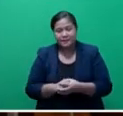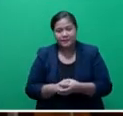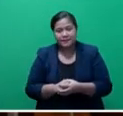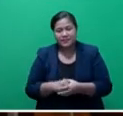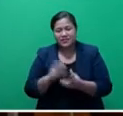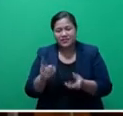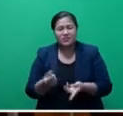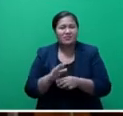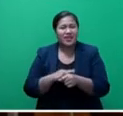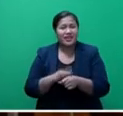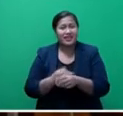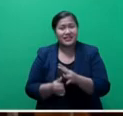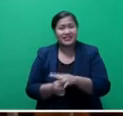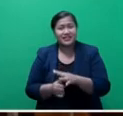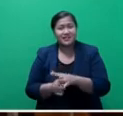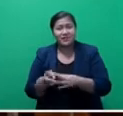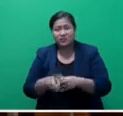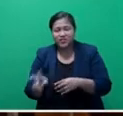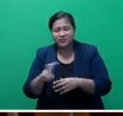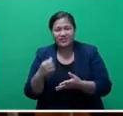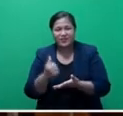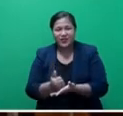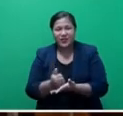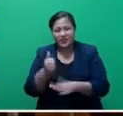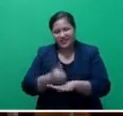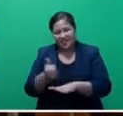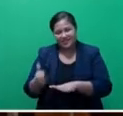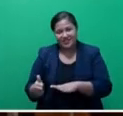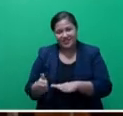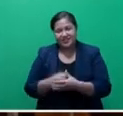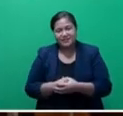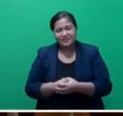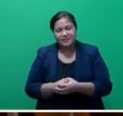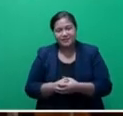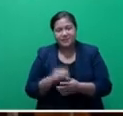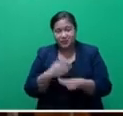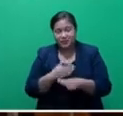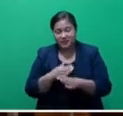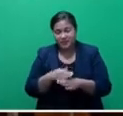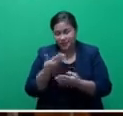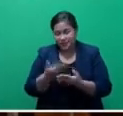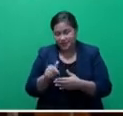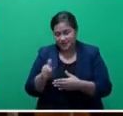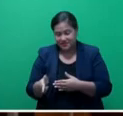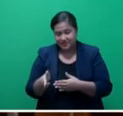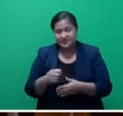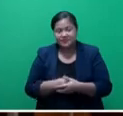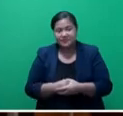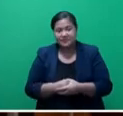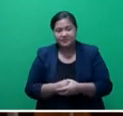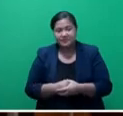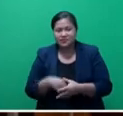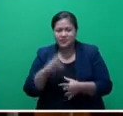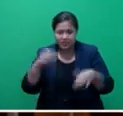transport operators through the support of government subsidy to service uneconomical routes. Now, Mr. Speaker, sir, when I